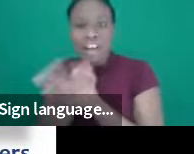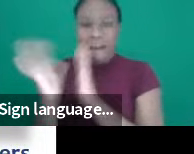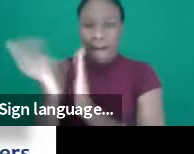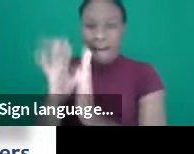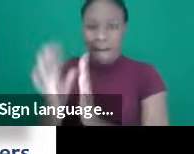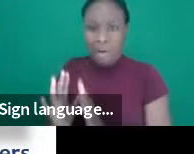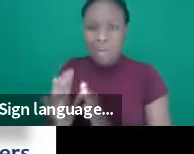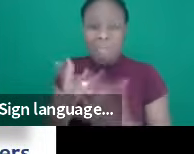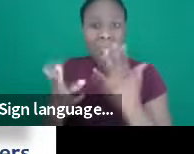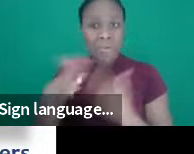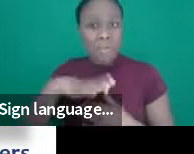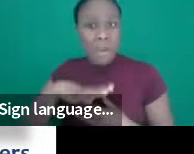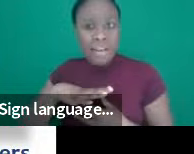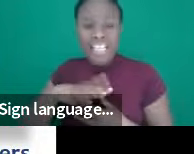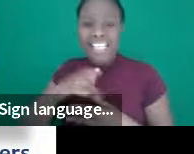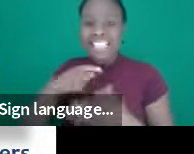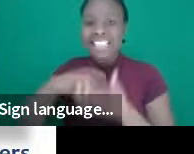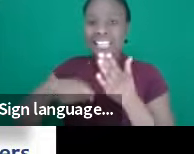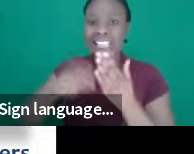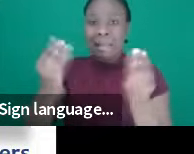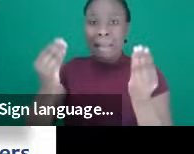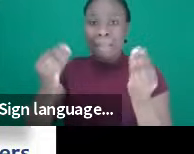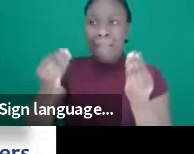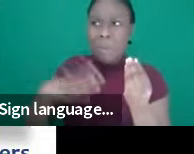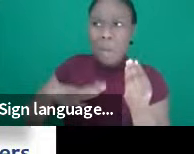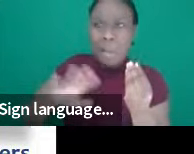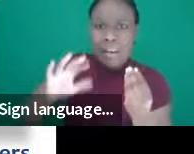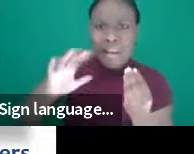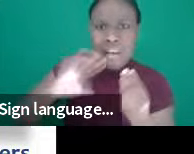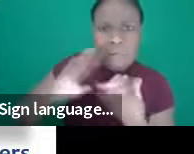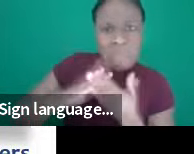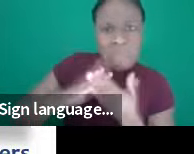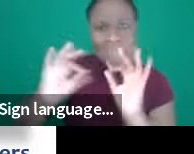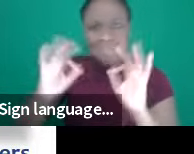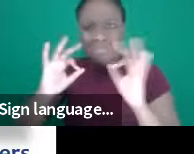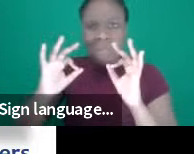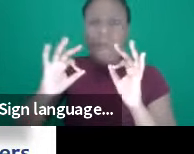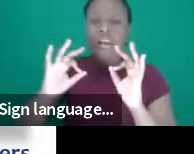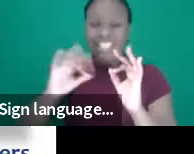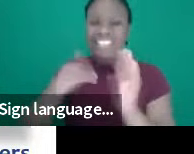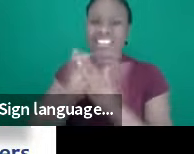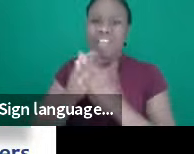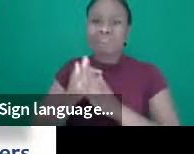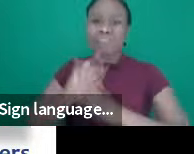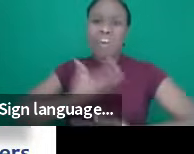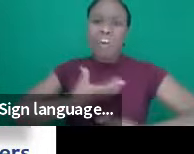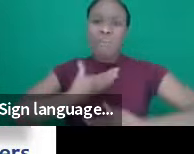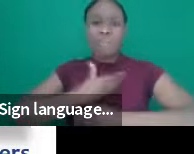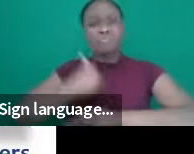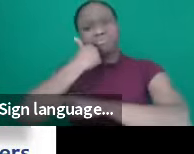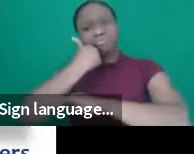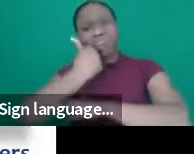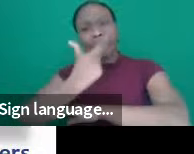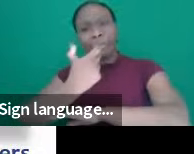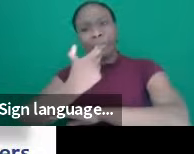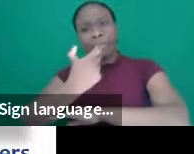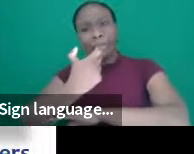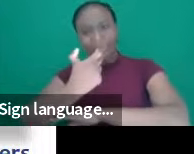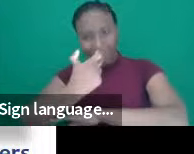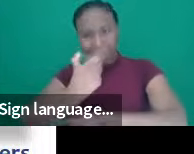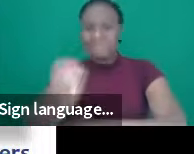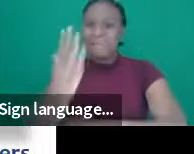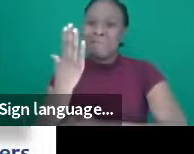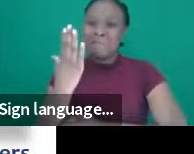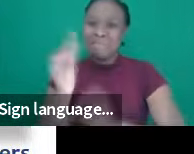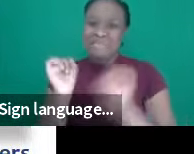of your tax number, you can do it from the comfort of your home or your office. We then move on to declaration and filing. Again, being